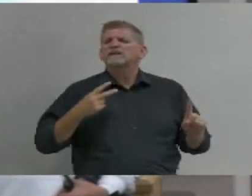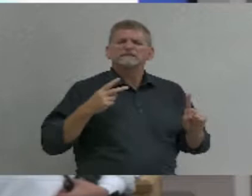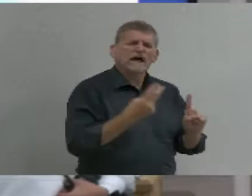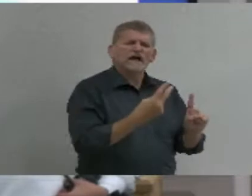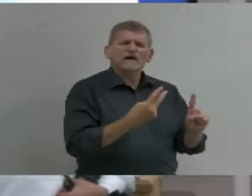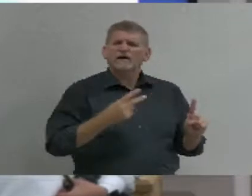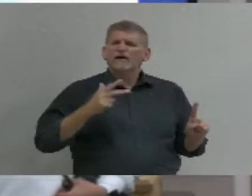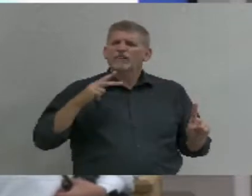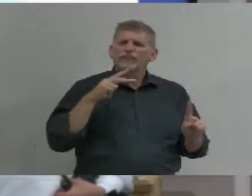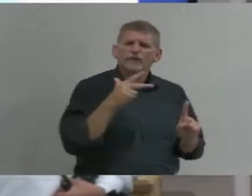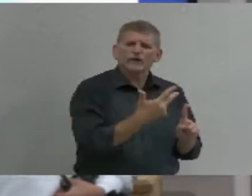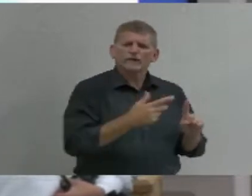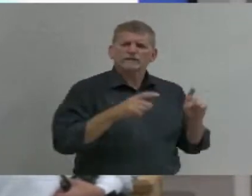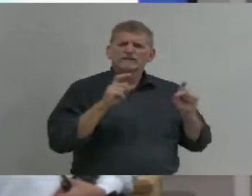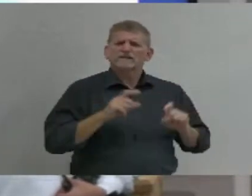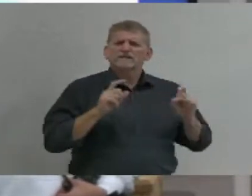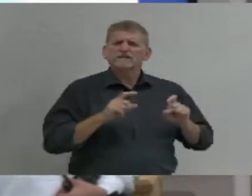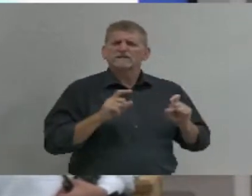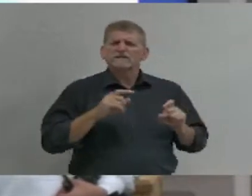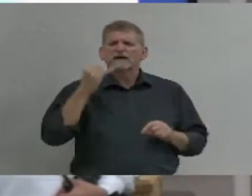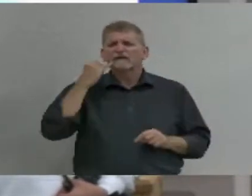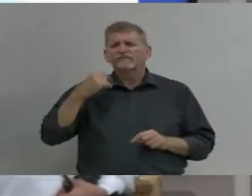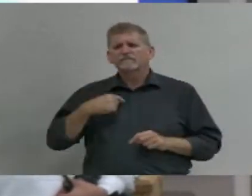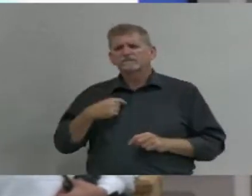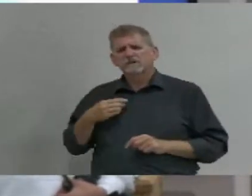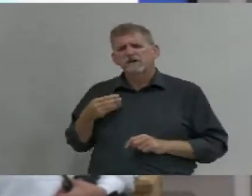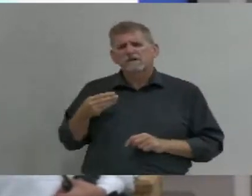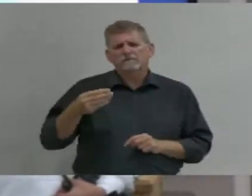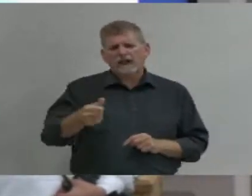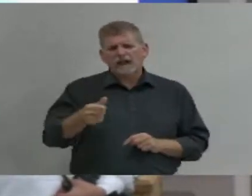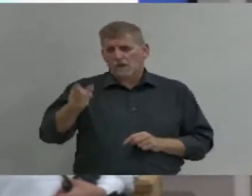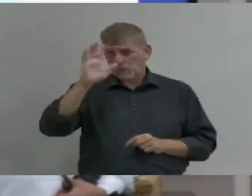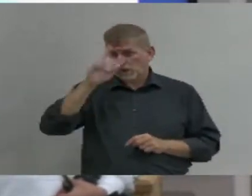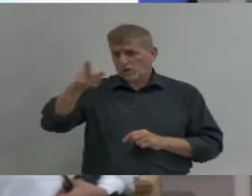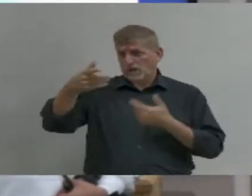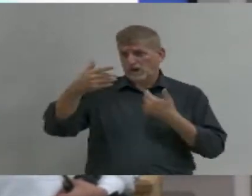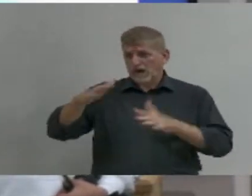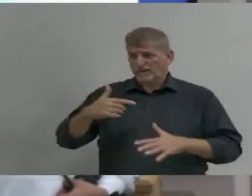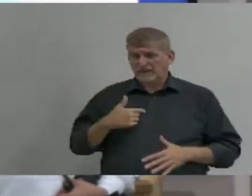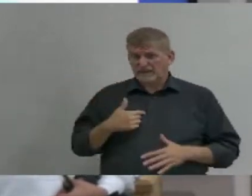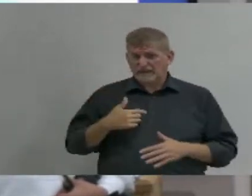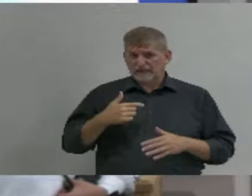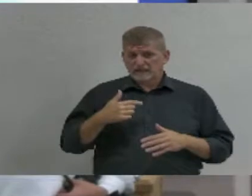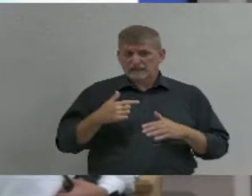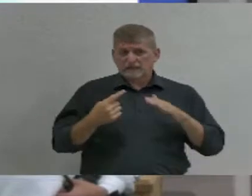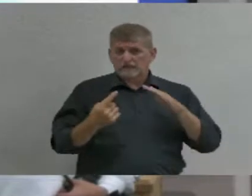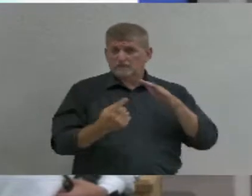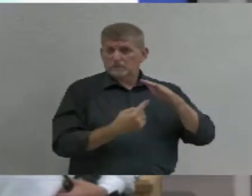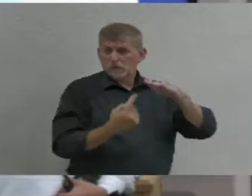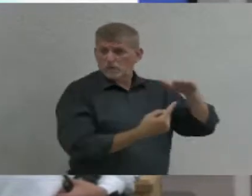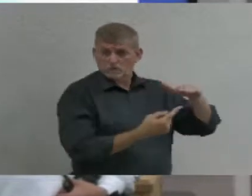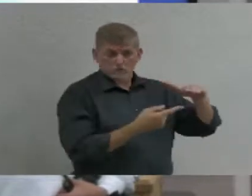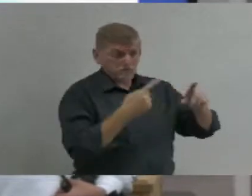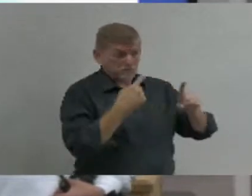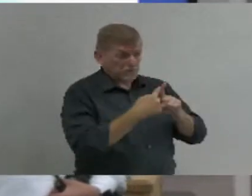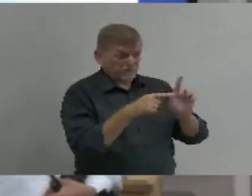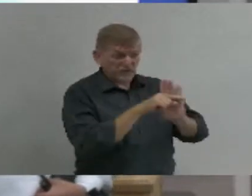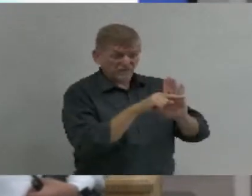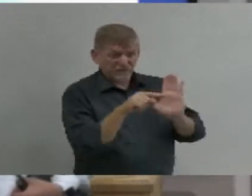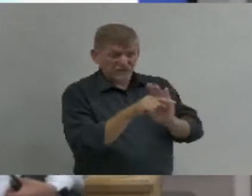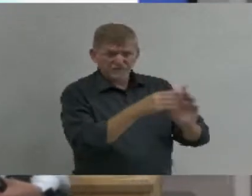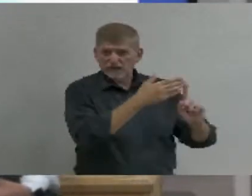paid for, would the county go along with letting those people out of quarantine? You know, from my standpoint, when I was